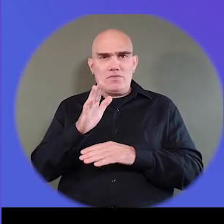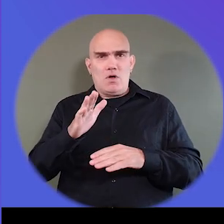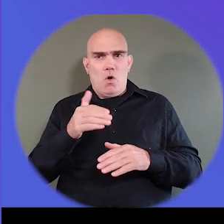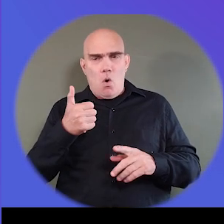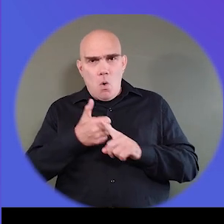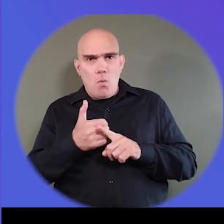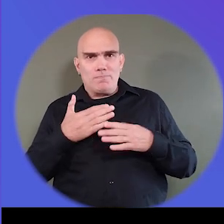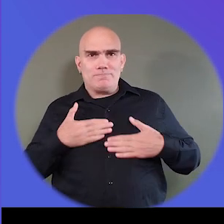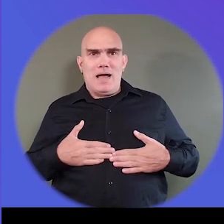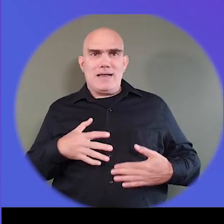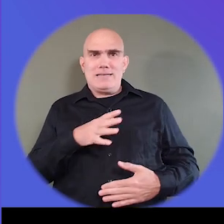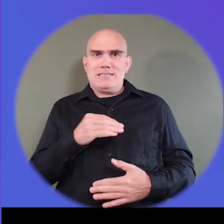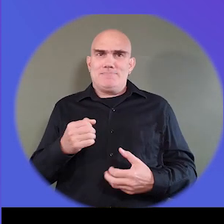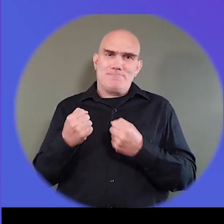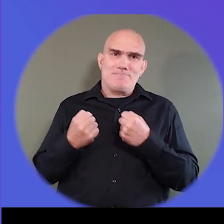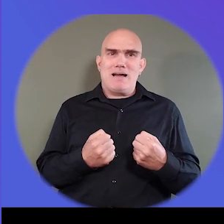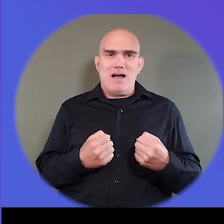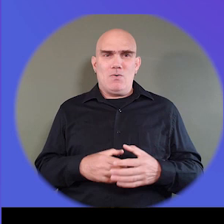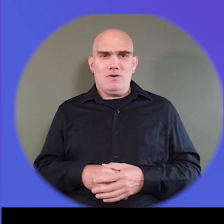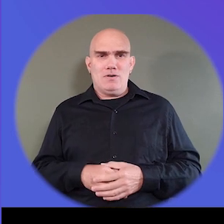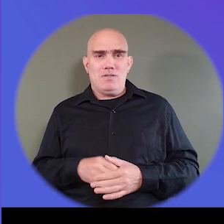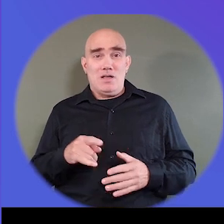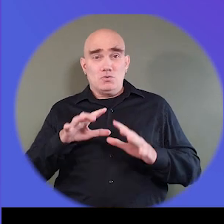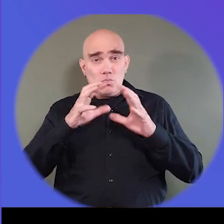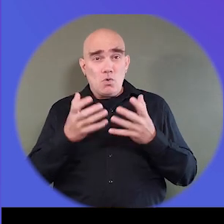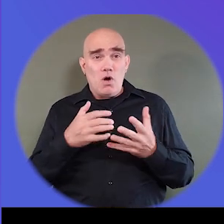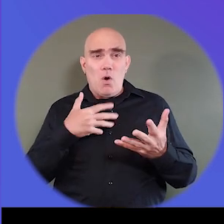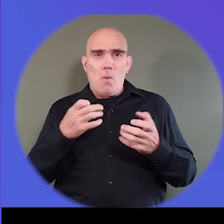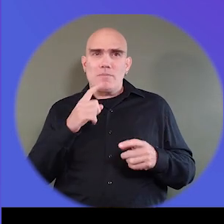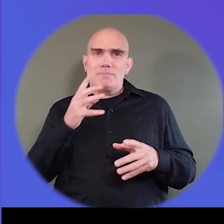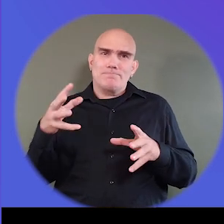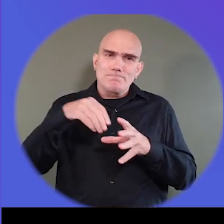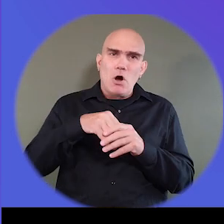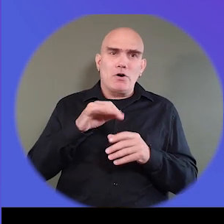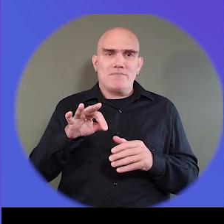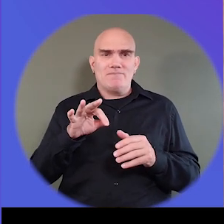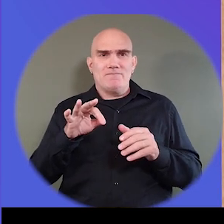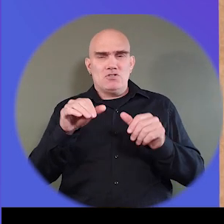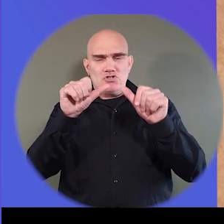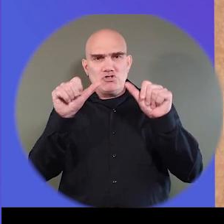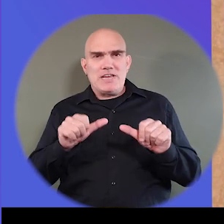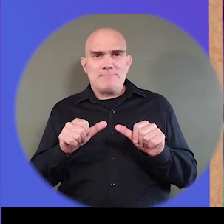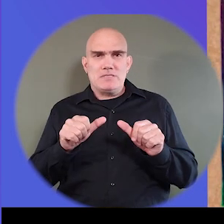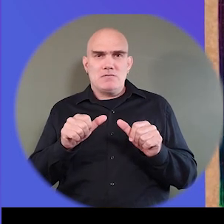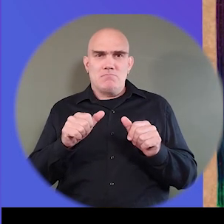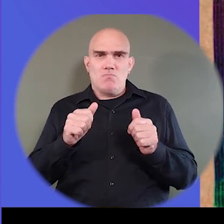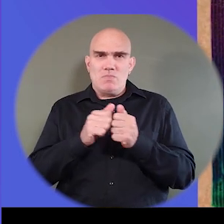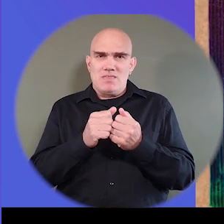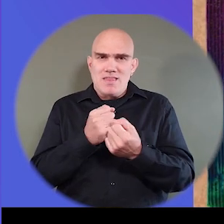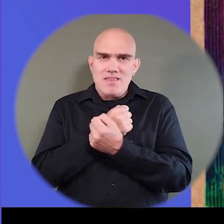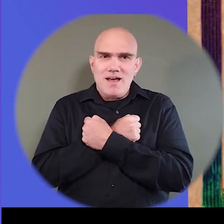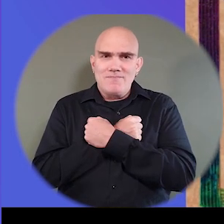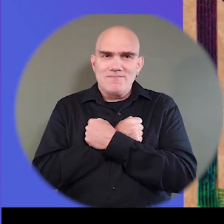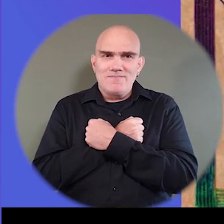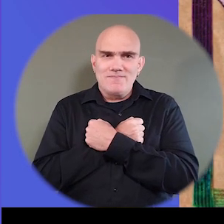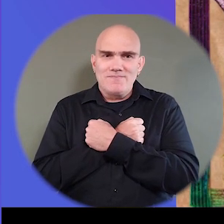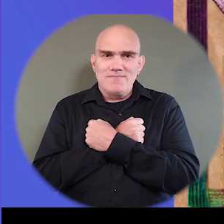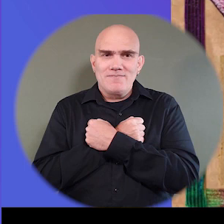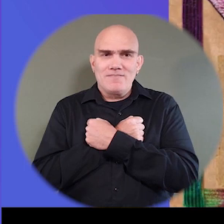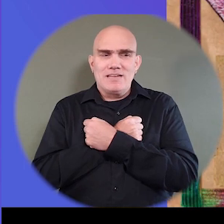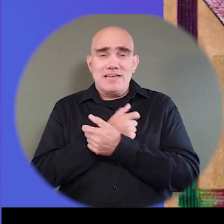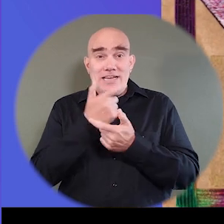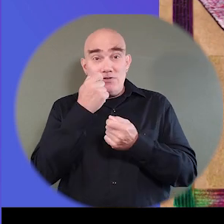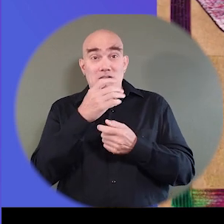own bodies and power. That is the world I want to be a part of shaping. With love